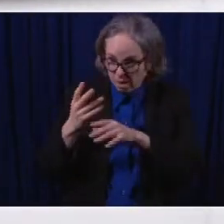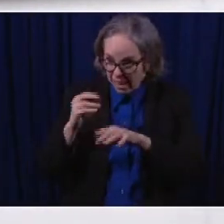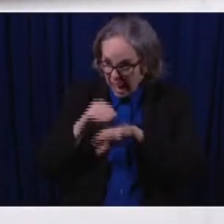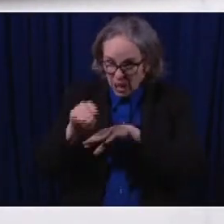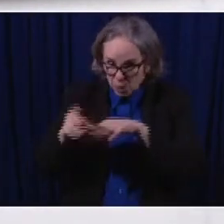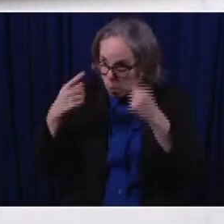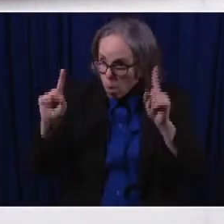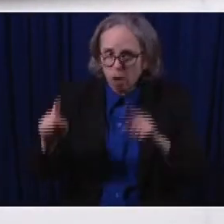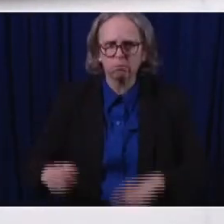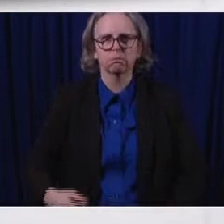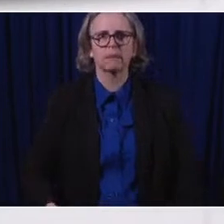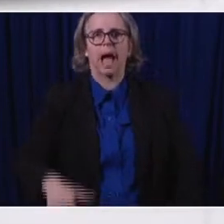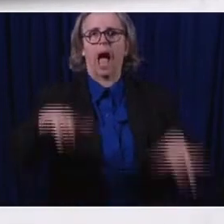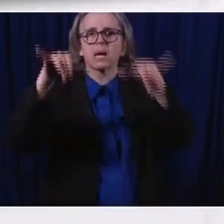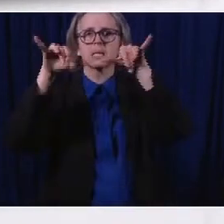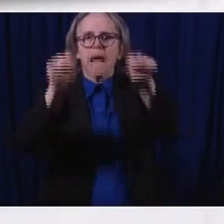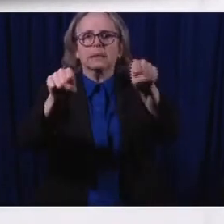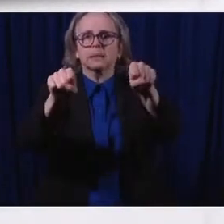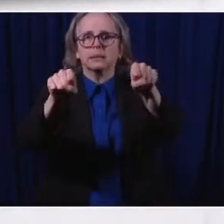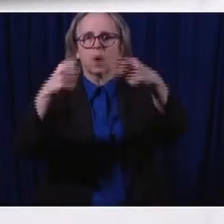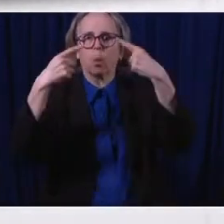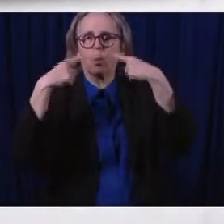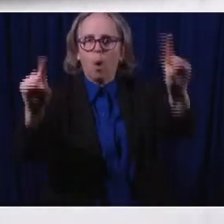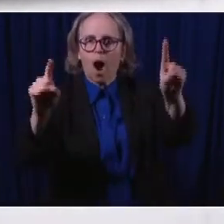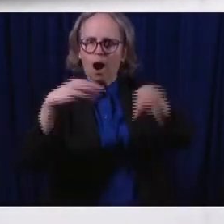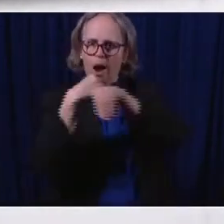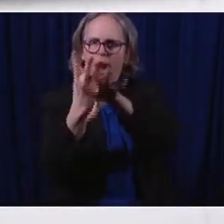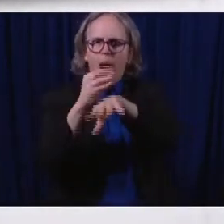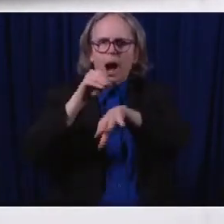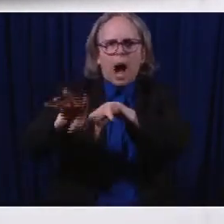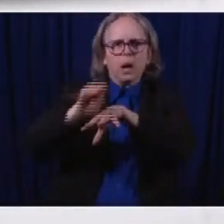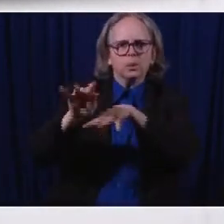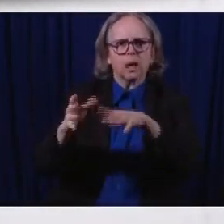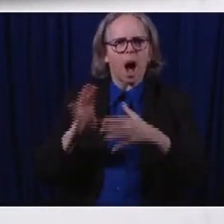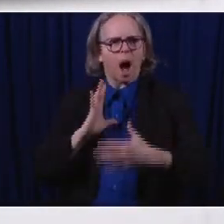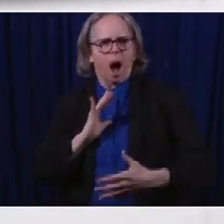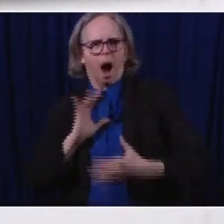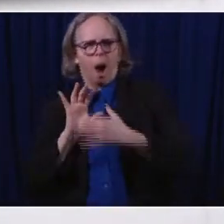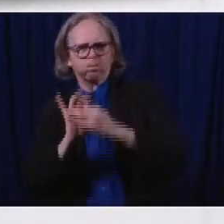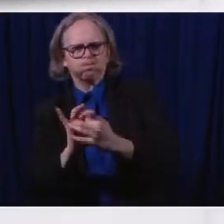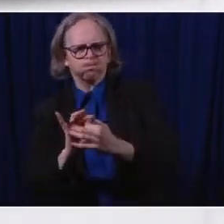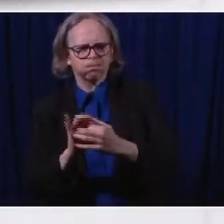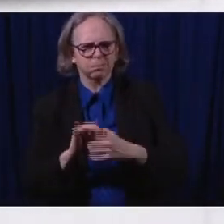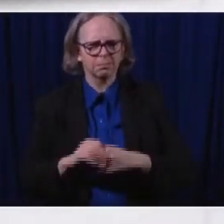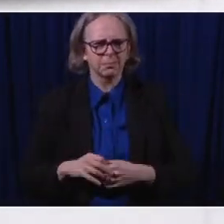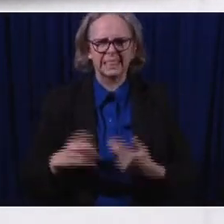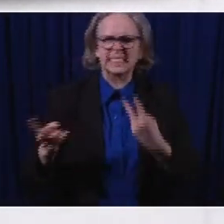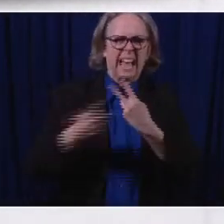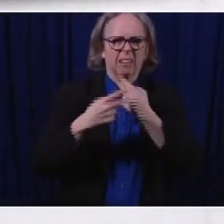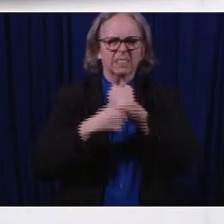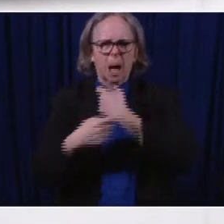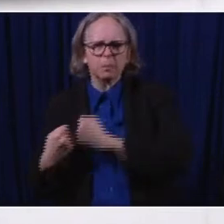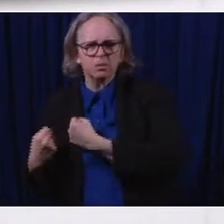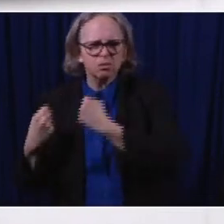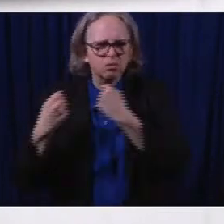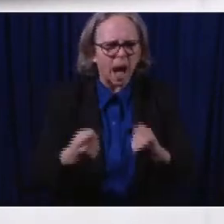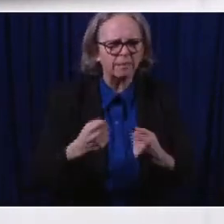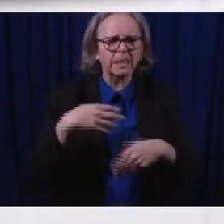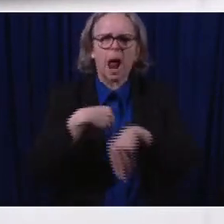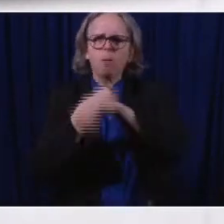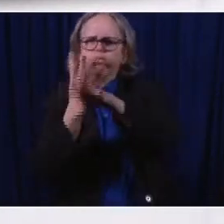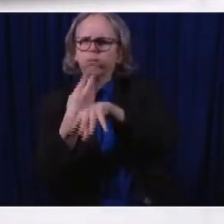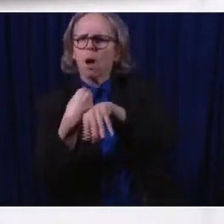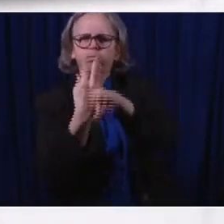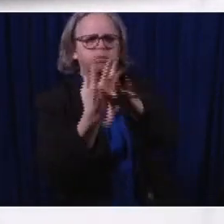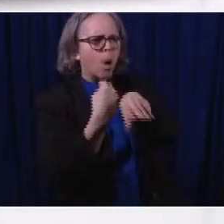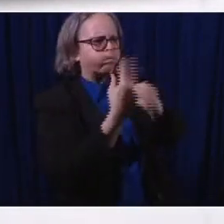said, yes, it does. Not only can they serve 3 to 4 times as many students with the speed in which they can connect with